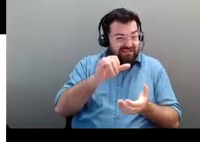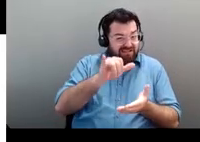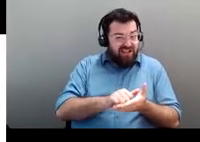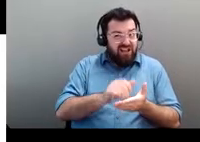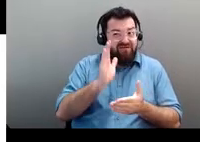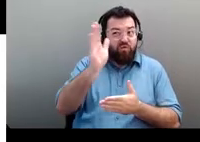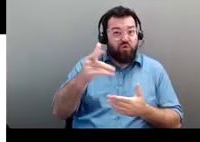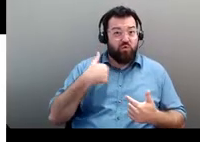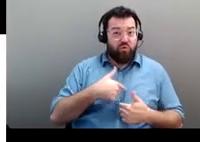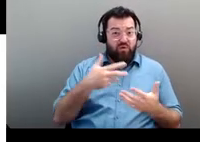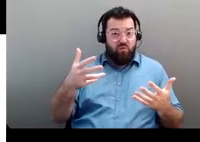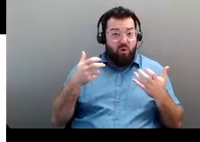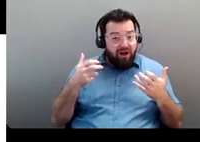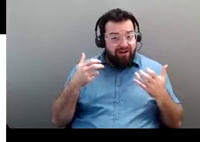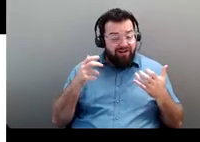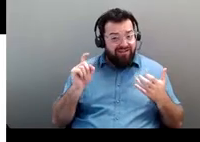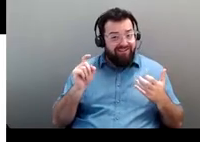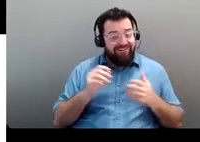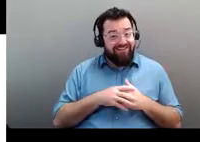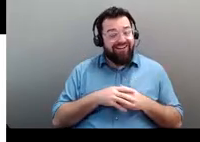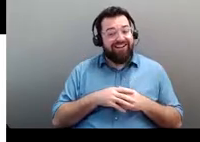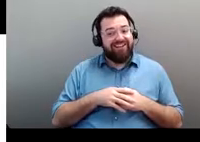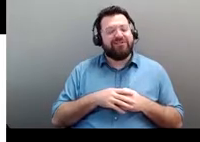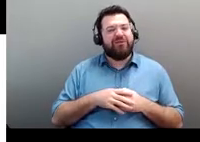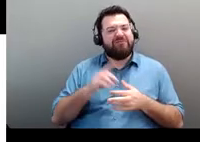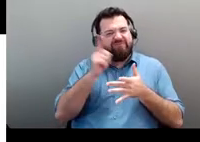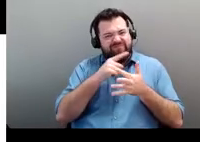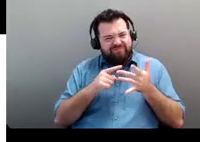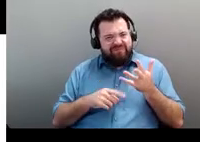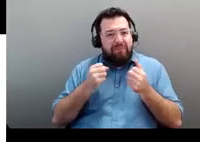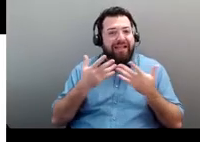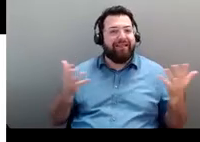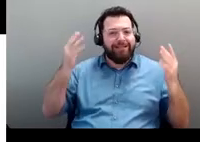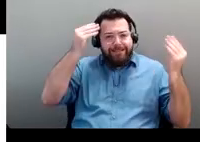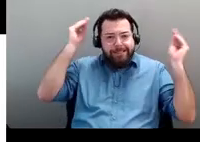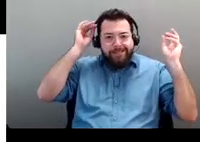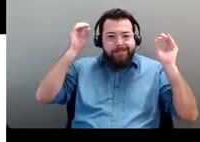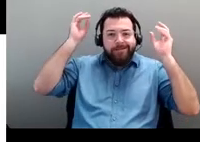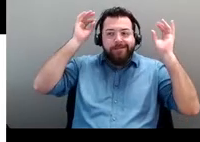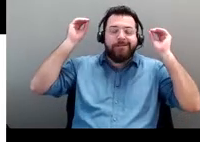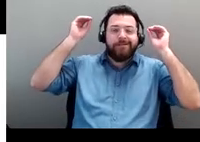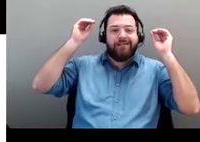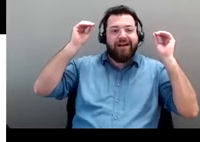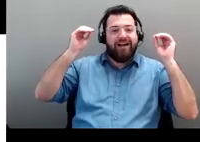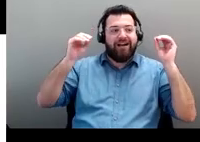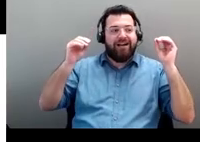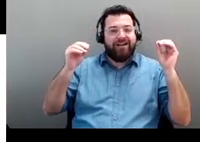that we want? So those are the things to think about and to engage critically